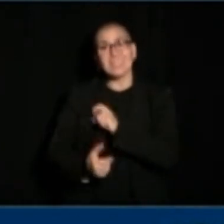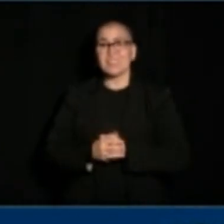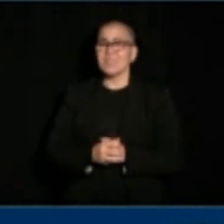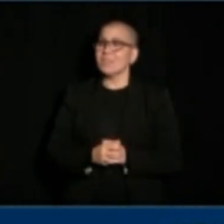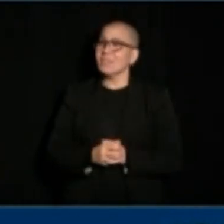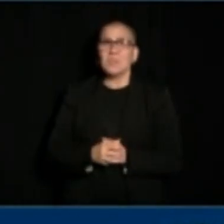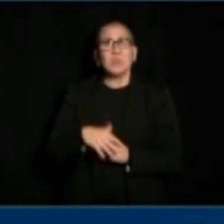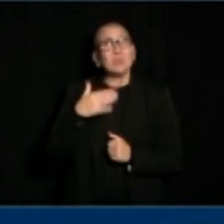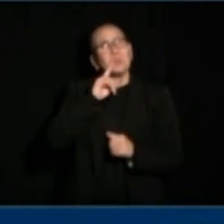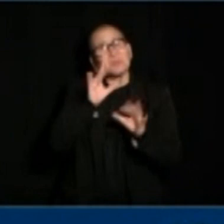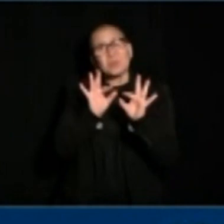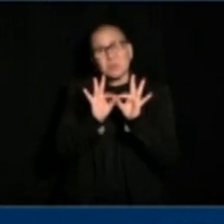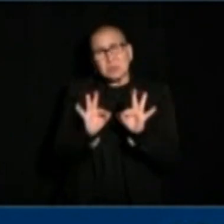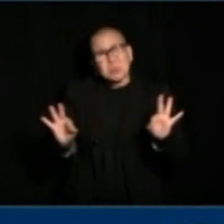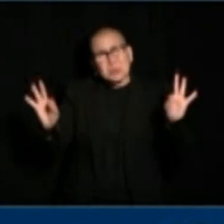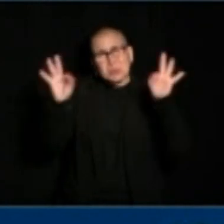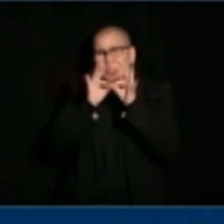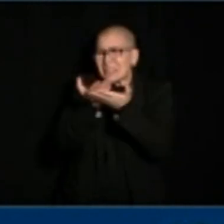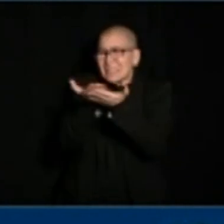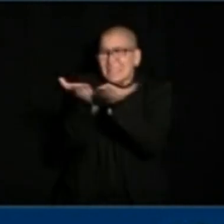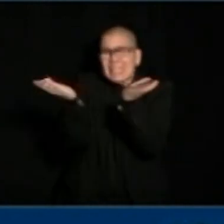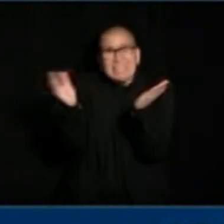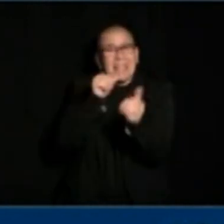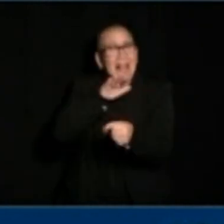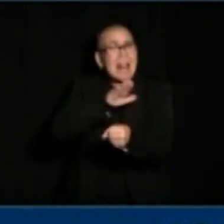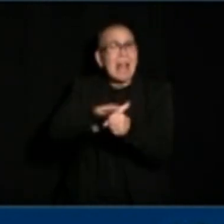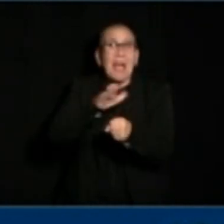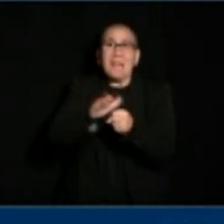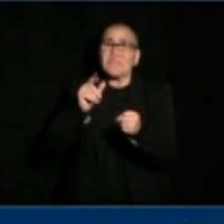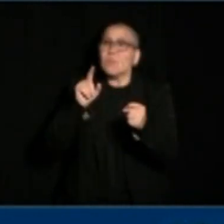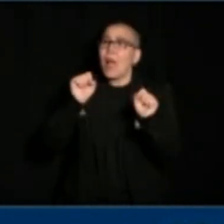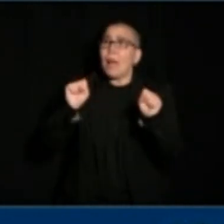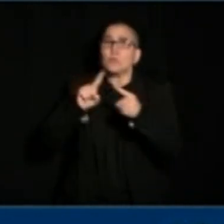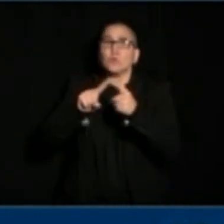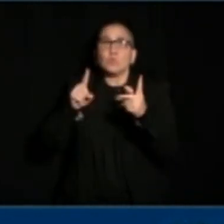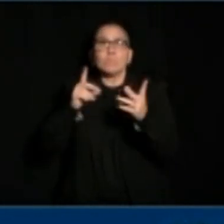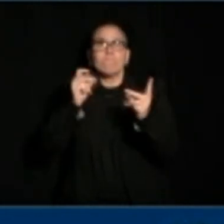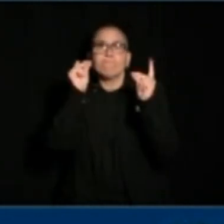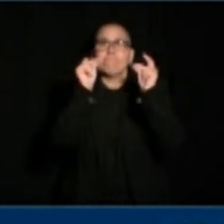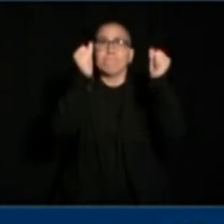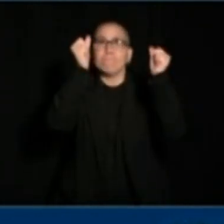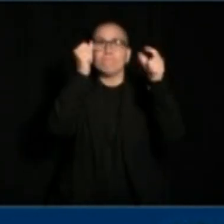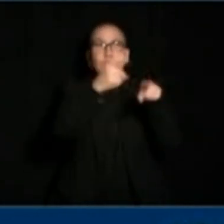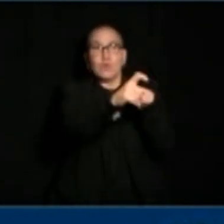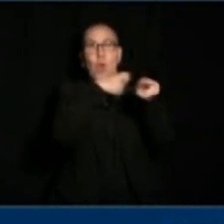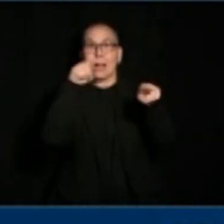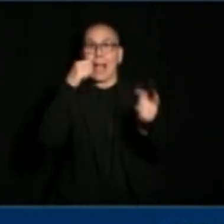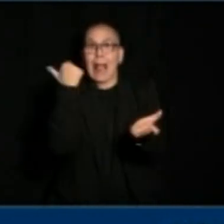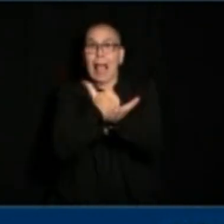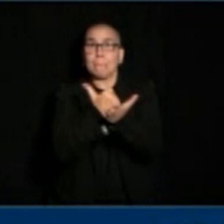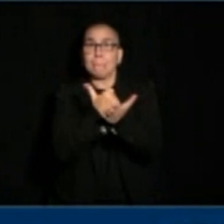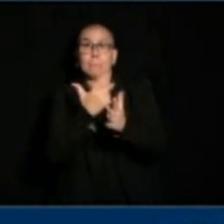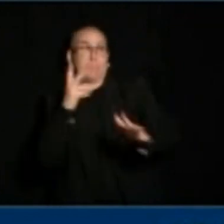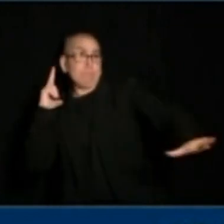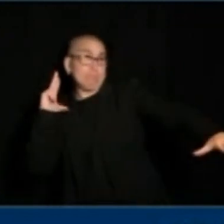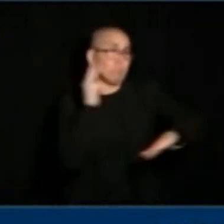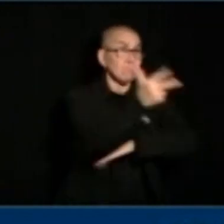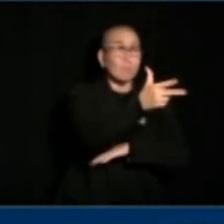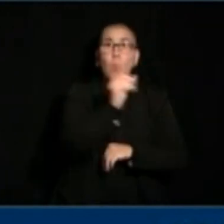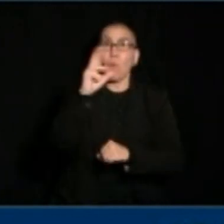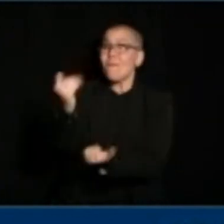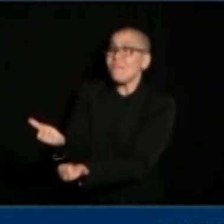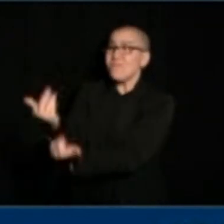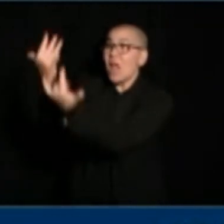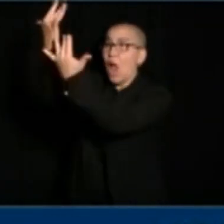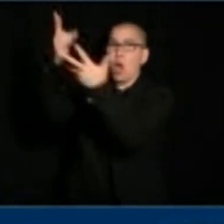some cases, they don't have the capacity now to be able to respond to basic community safety issues. A fire, something where someone